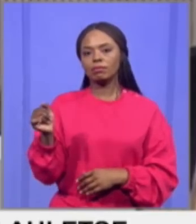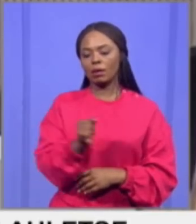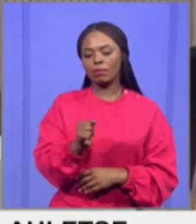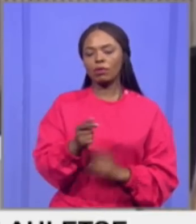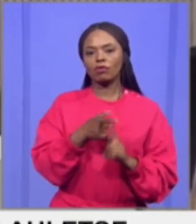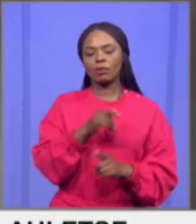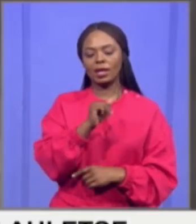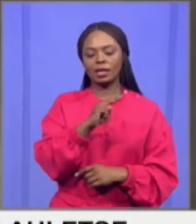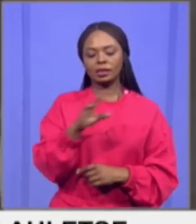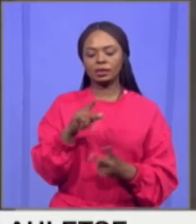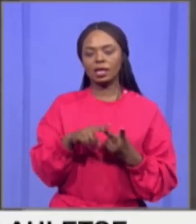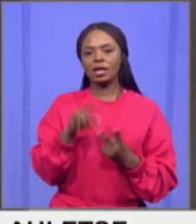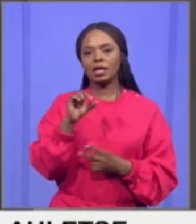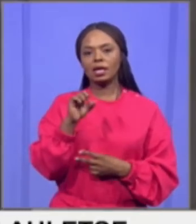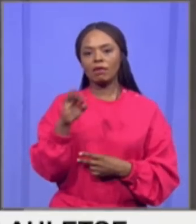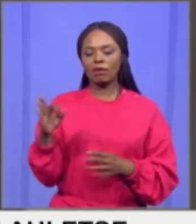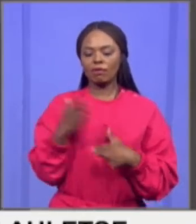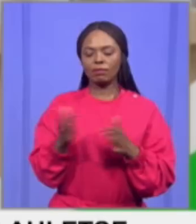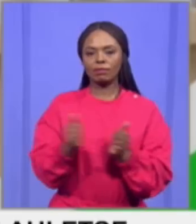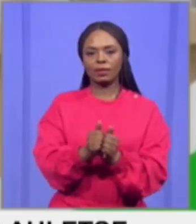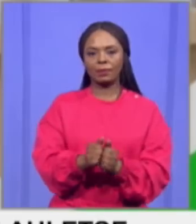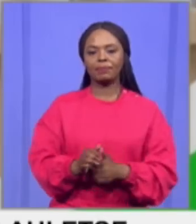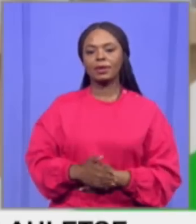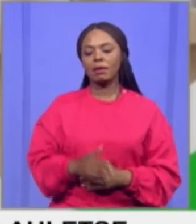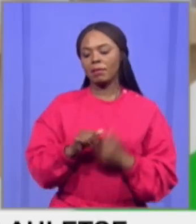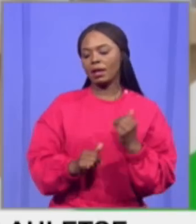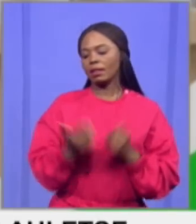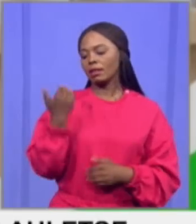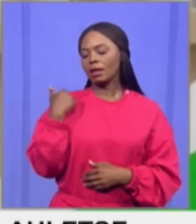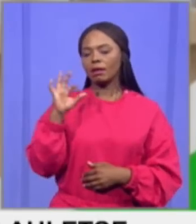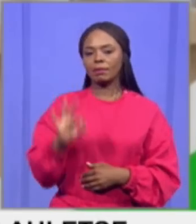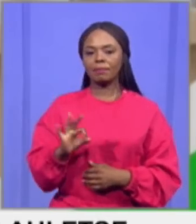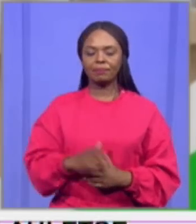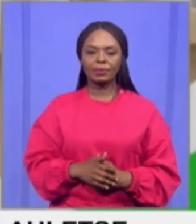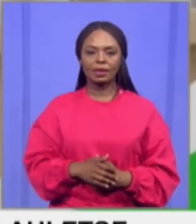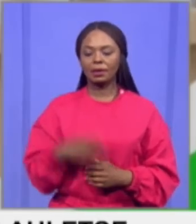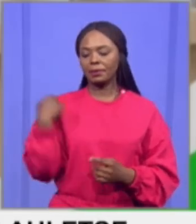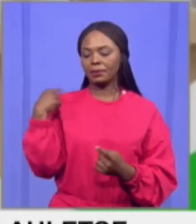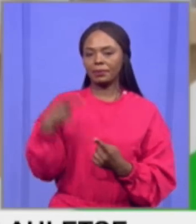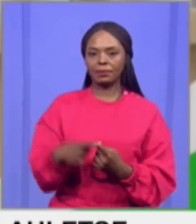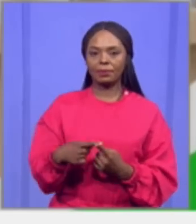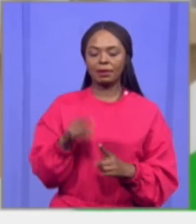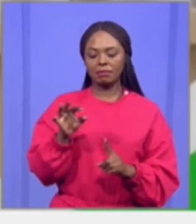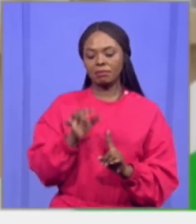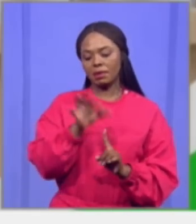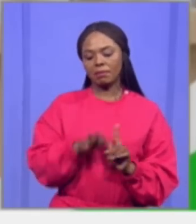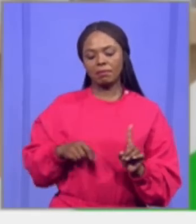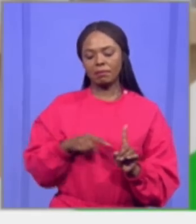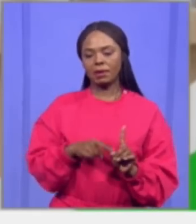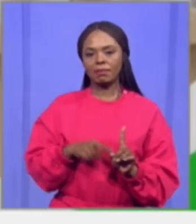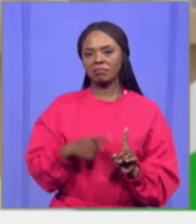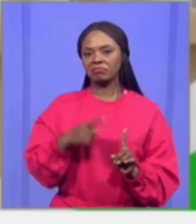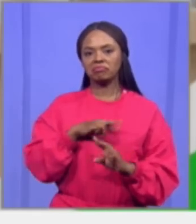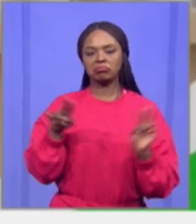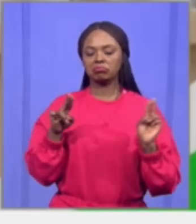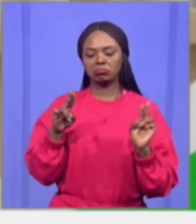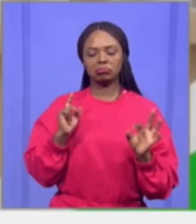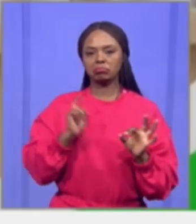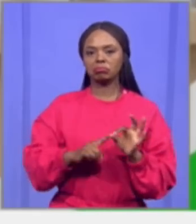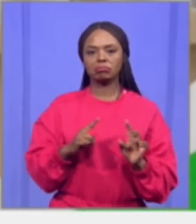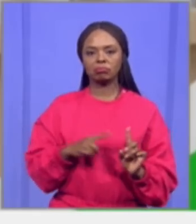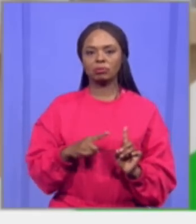EFF dikgwedi di le 3 tse di fetileng. Since his election in March, Nzwanana has consistently proven himself ill-equipped, failing